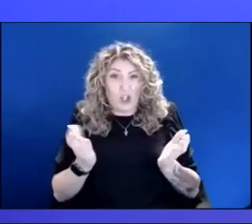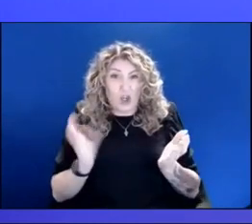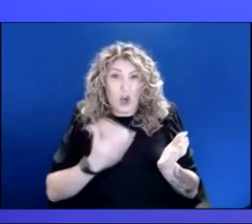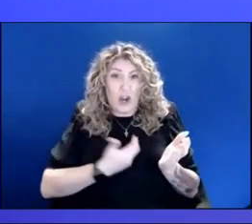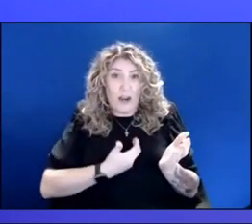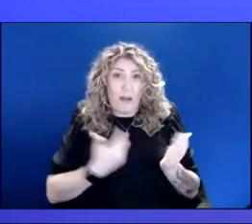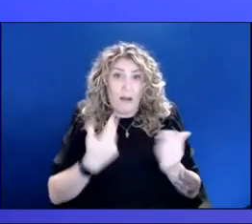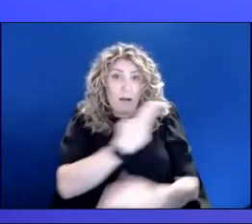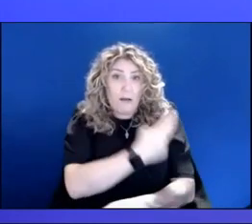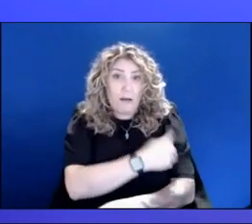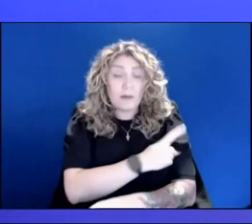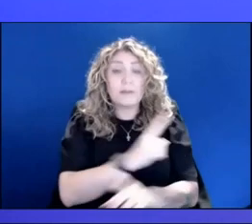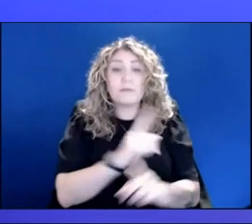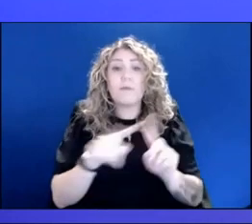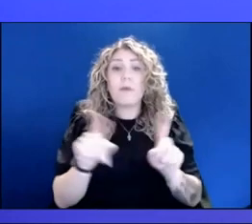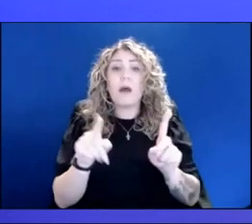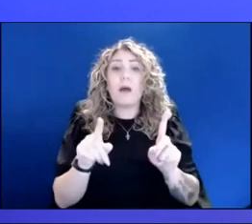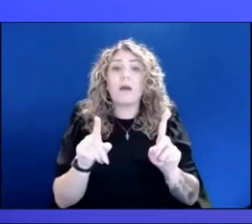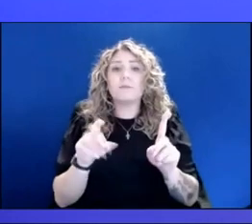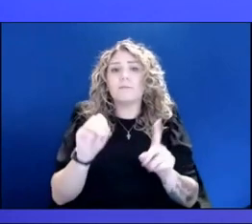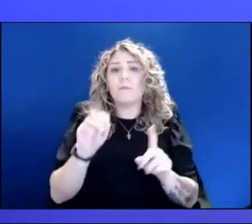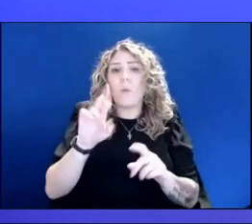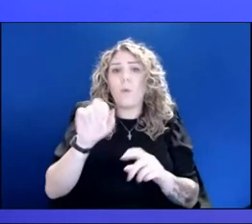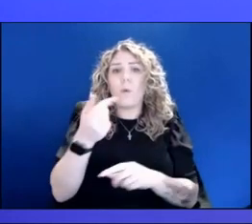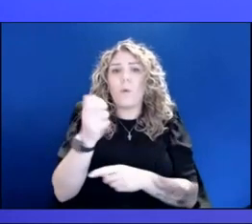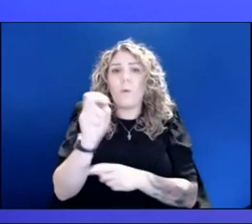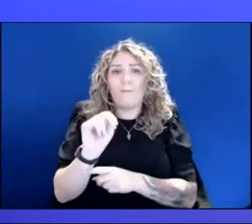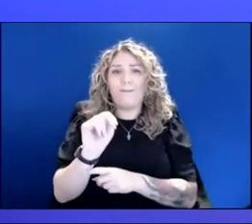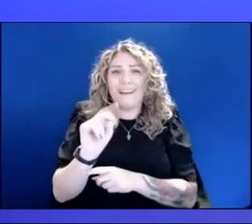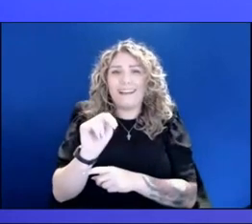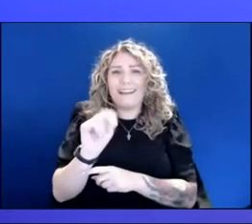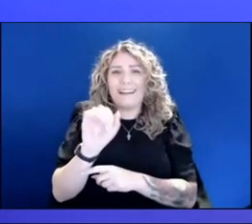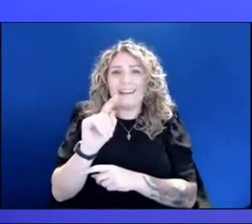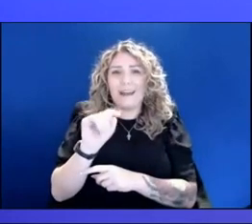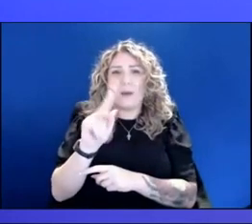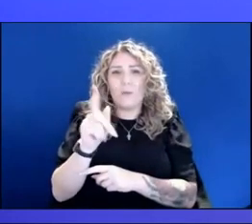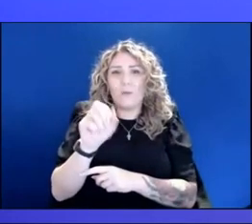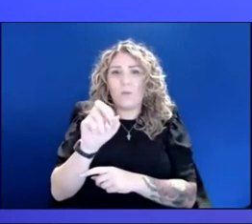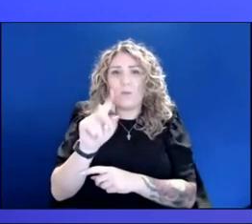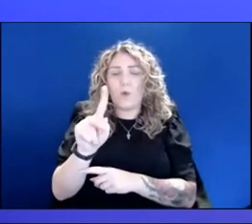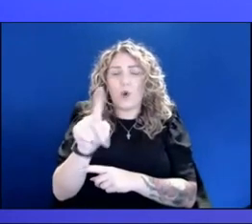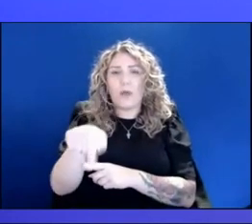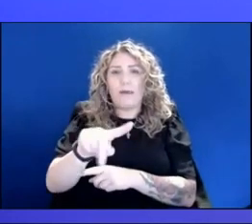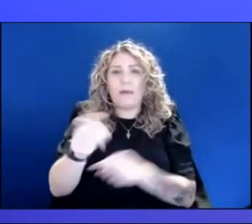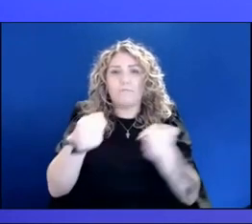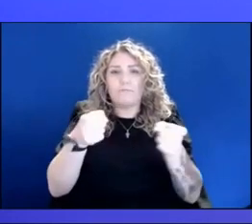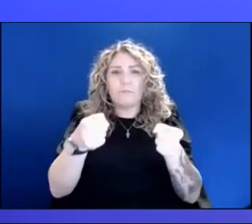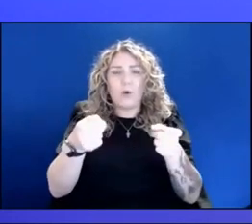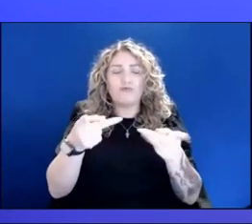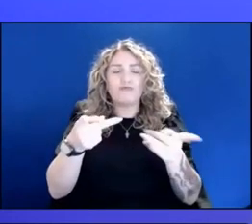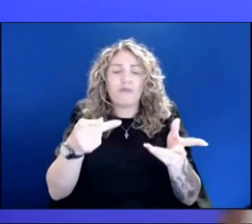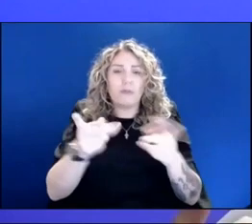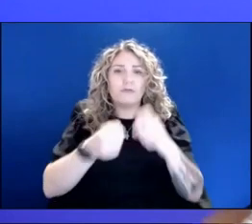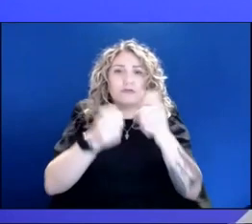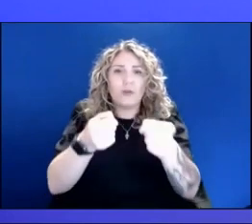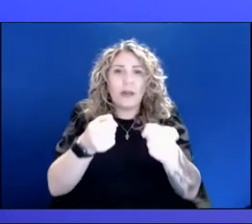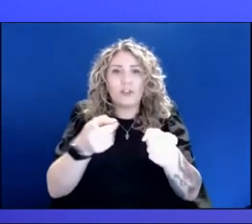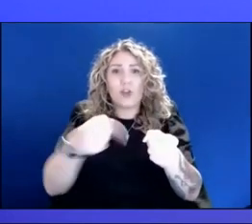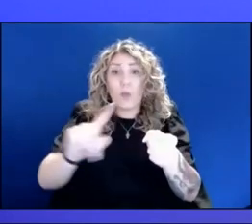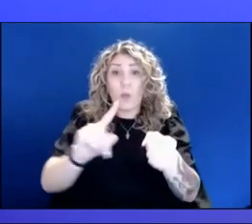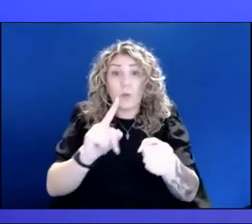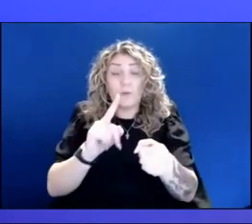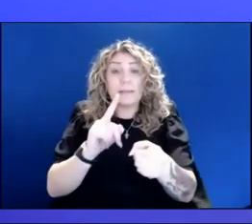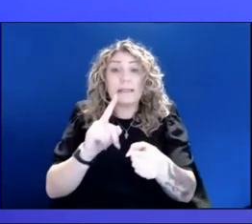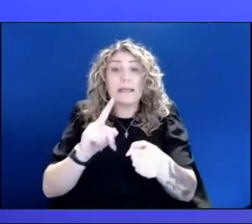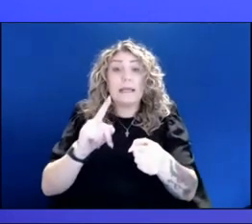the organ network who does controls donation and transplant allows those patients who have given a kidney to get